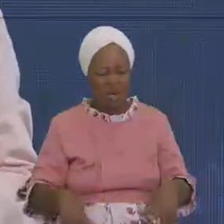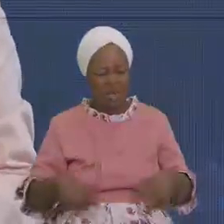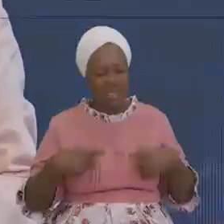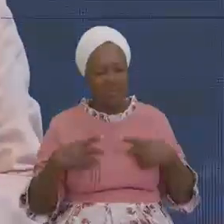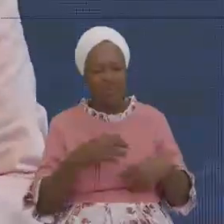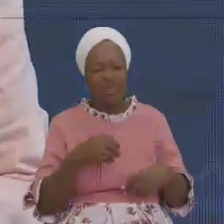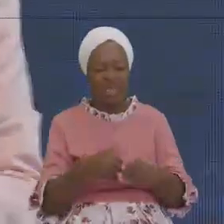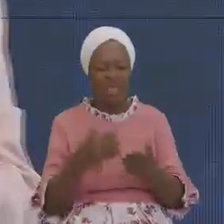newness of life.